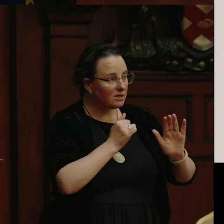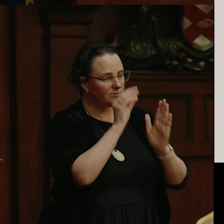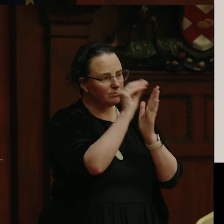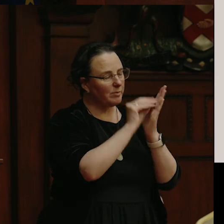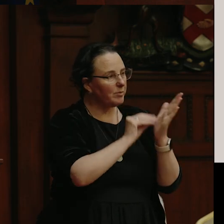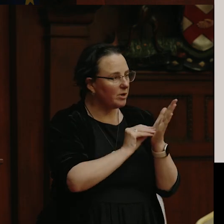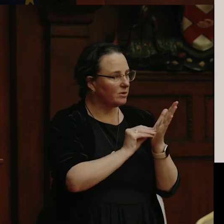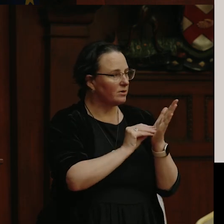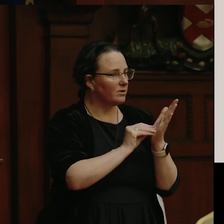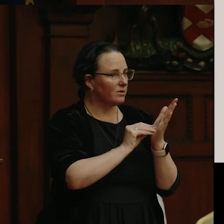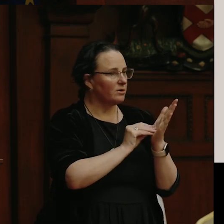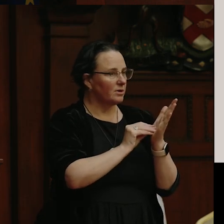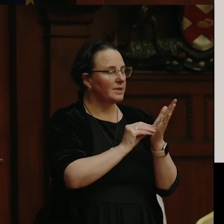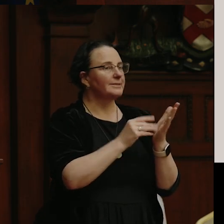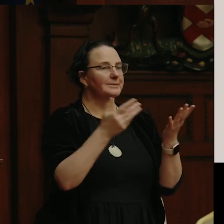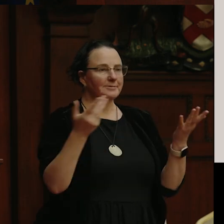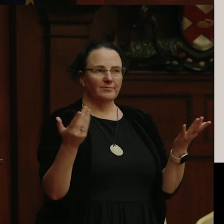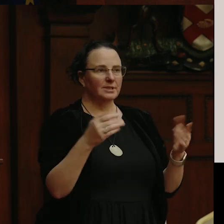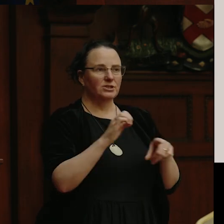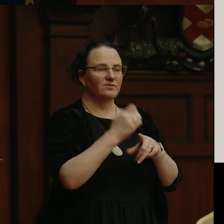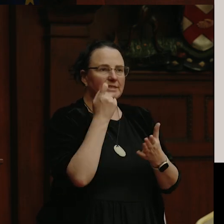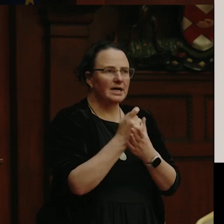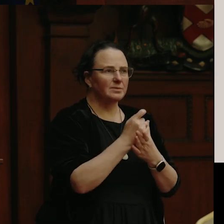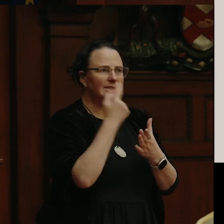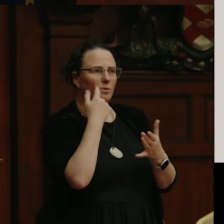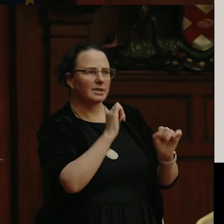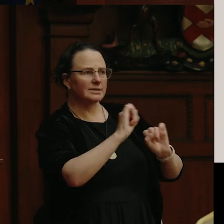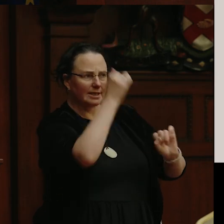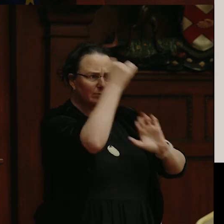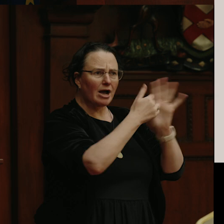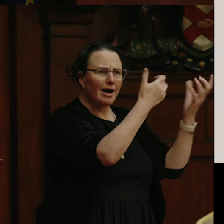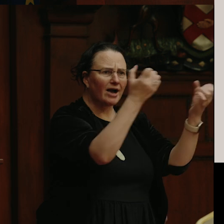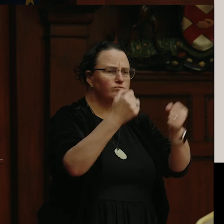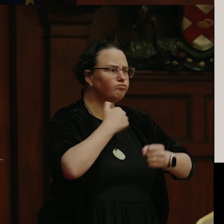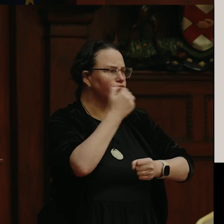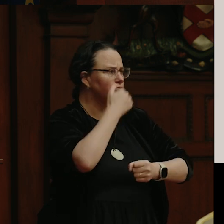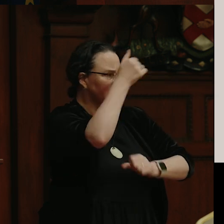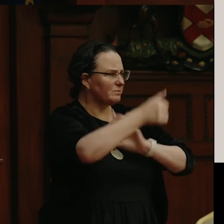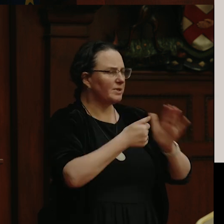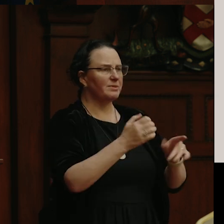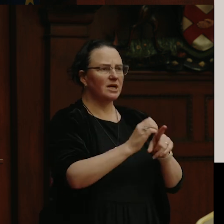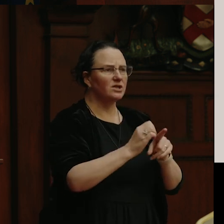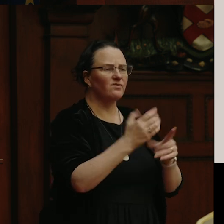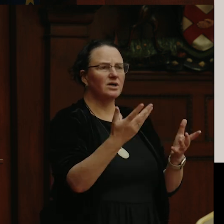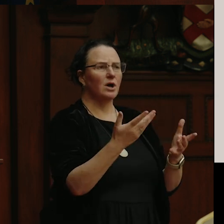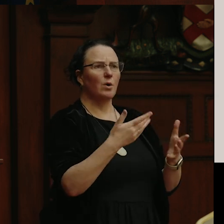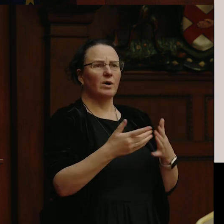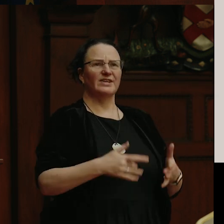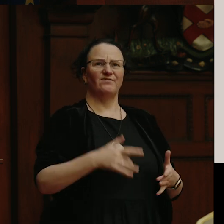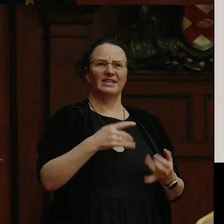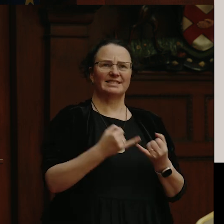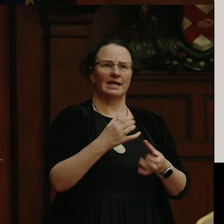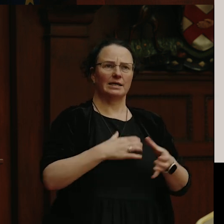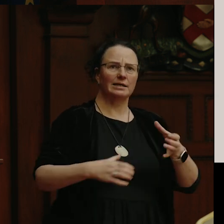experience, but unfortunately the time hasn't yet been taken to capture that and to share it with others, to make everybody aware of what it's like to live with